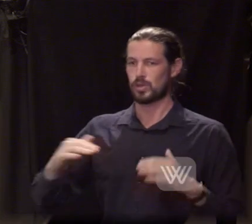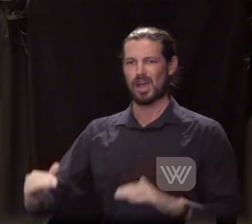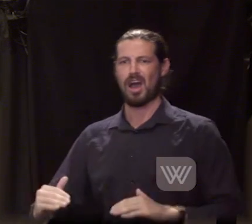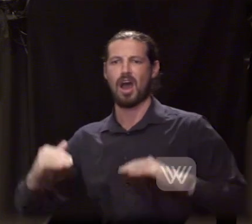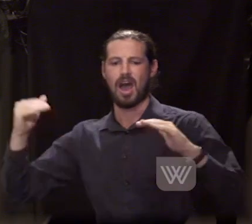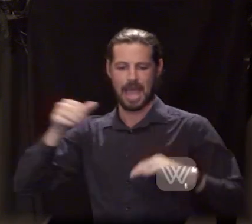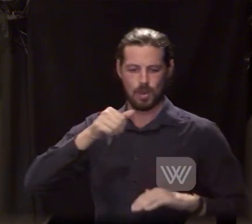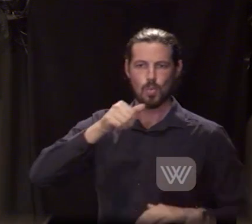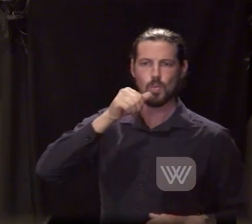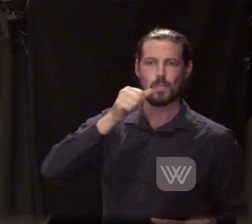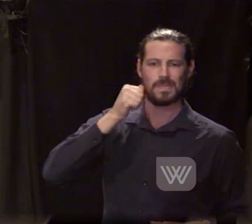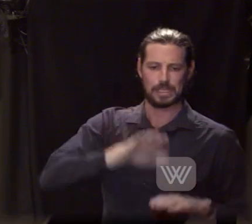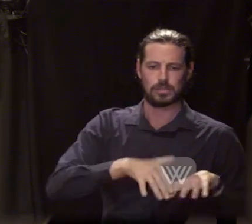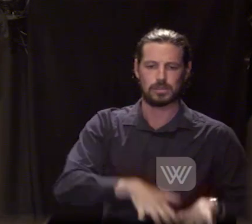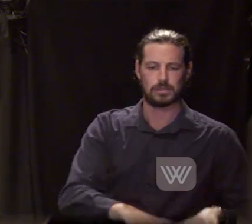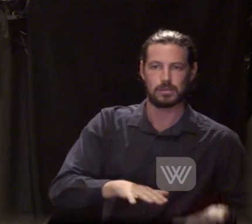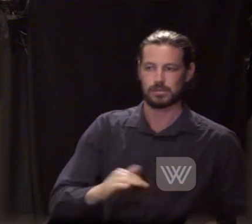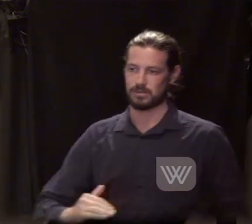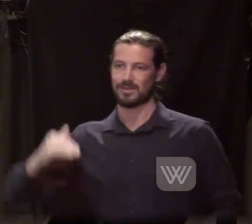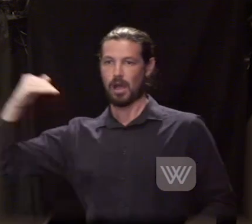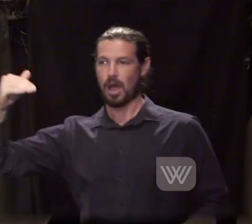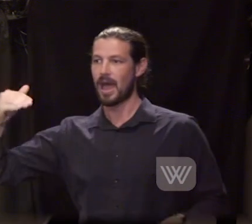didn't really sweat that much. And even when I'd